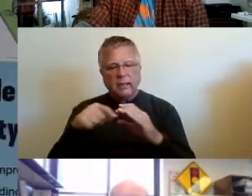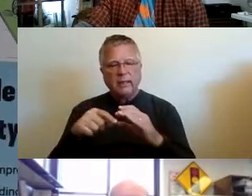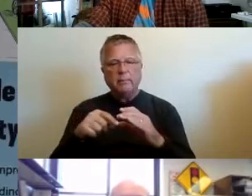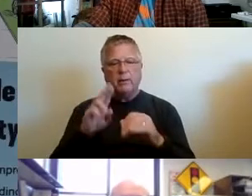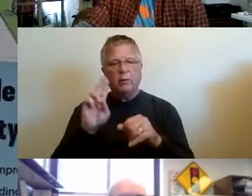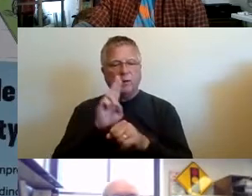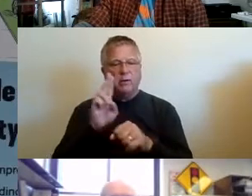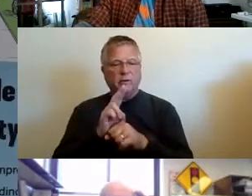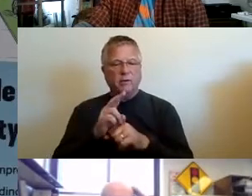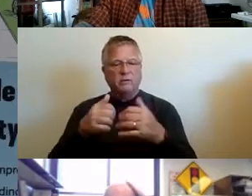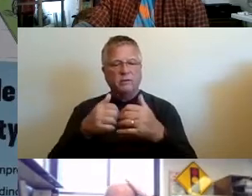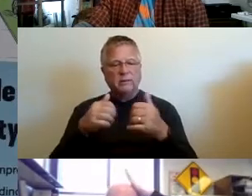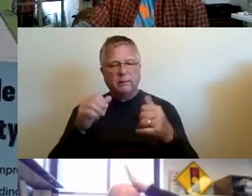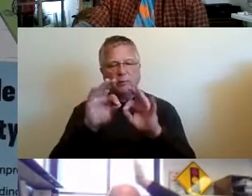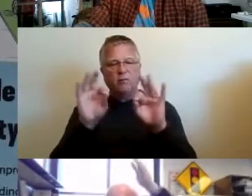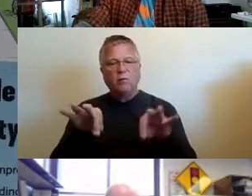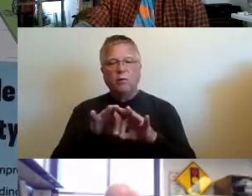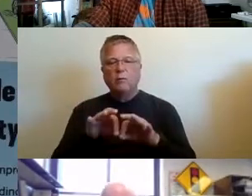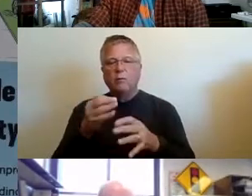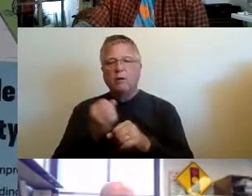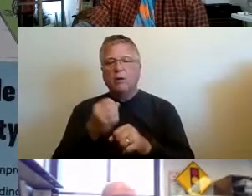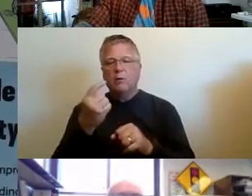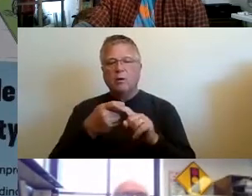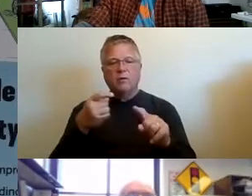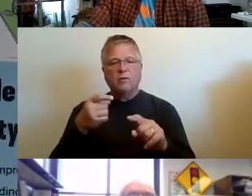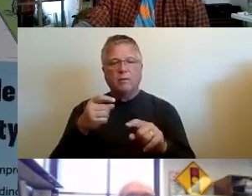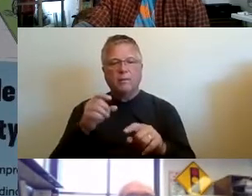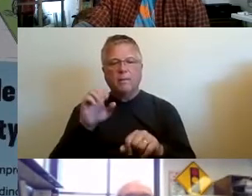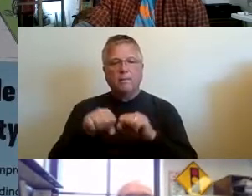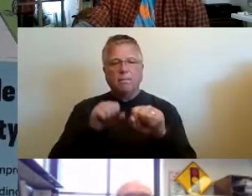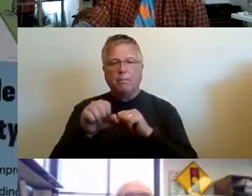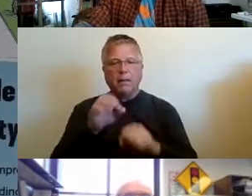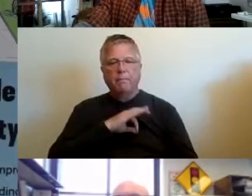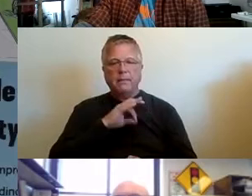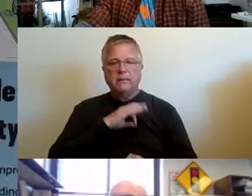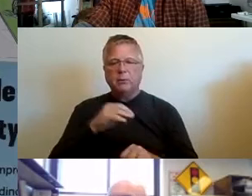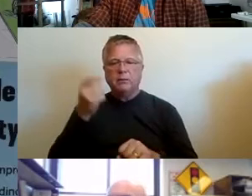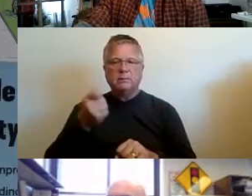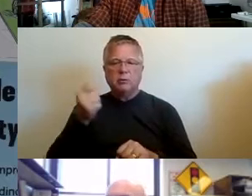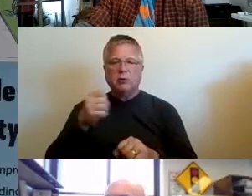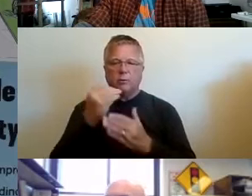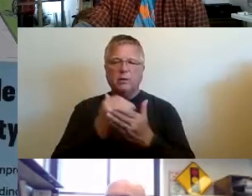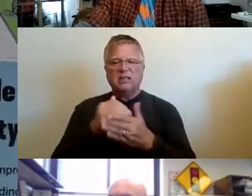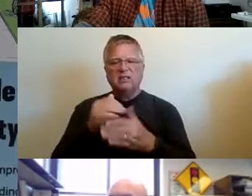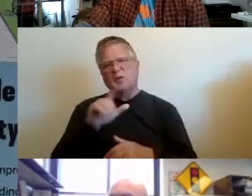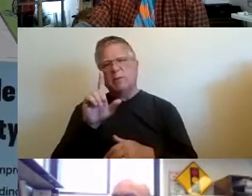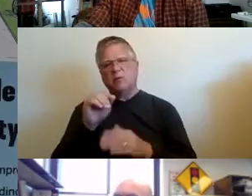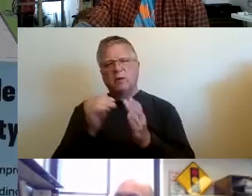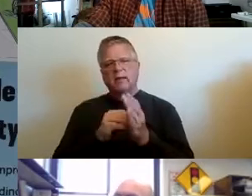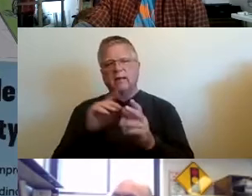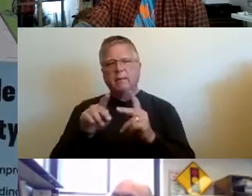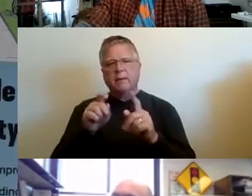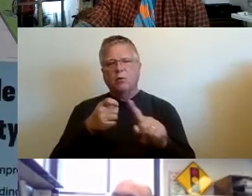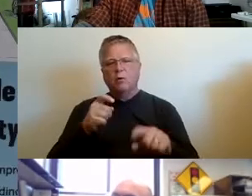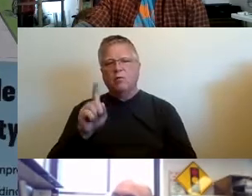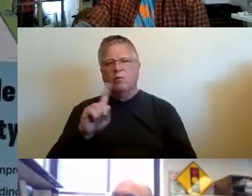separate form. First, we did one from Bike Pittsburgh subscriber list. That's around 20,000 people from Northside and